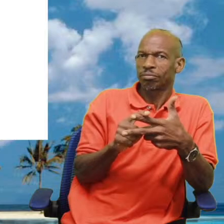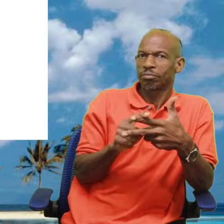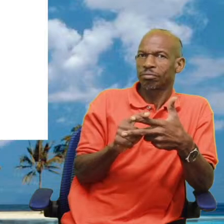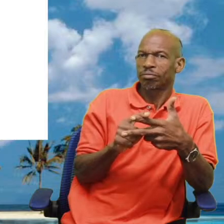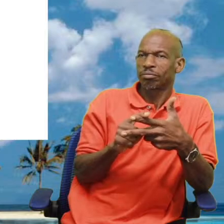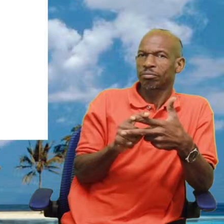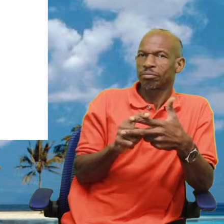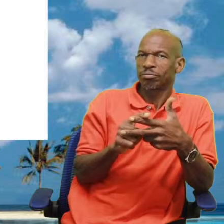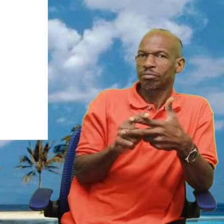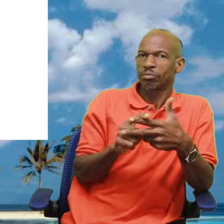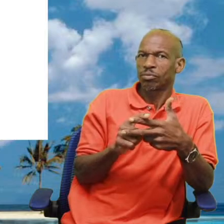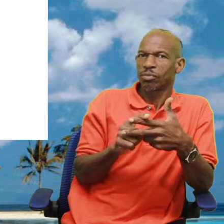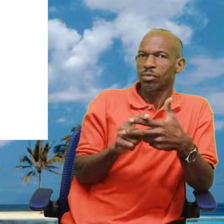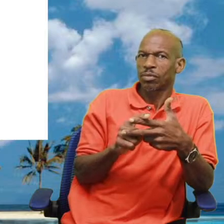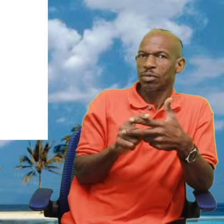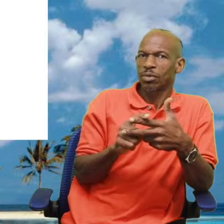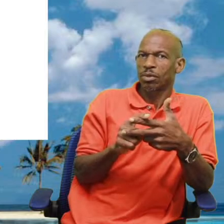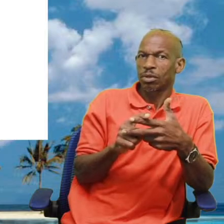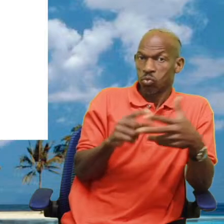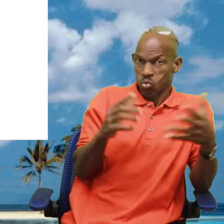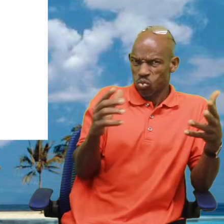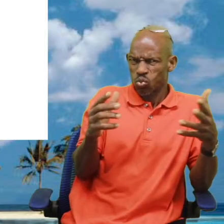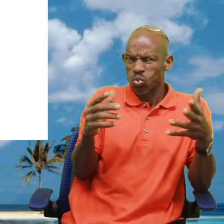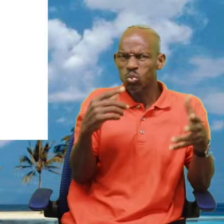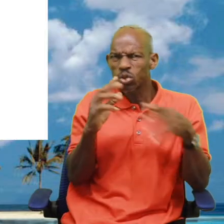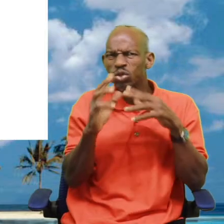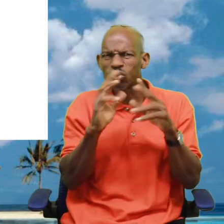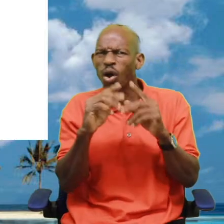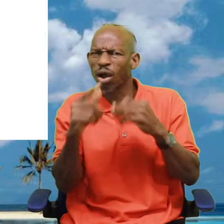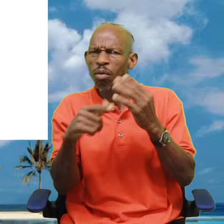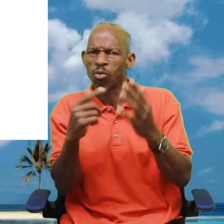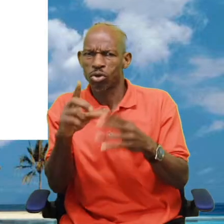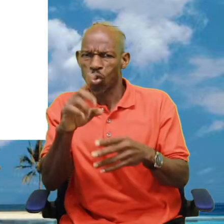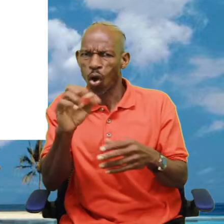because we are talking about the dog, is a noun we're starting with.